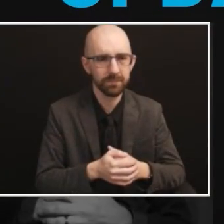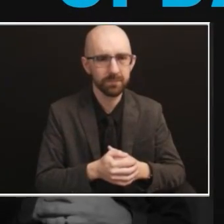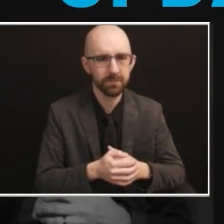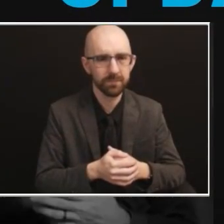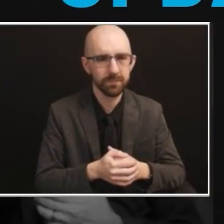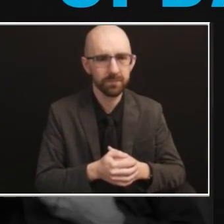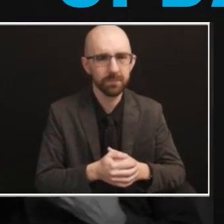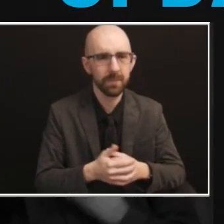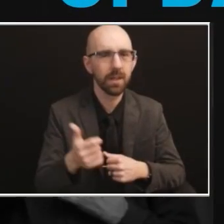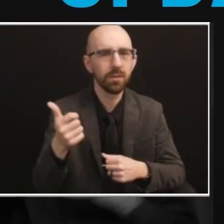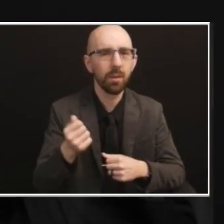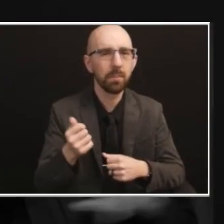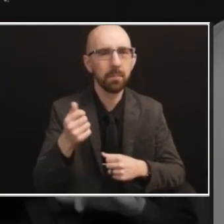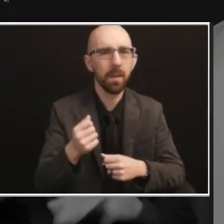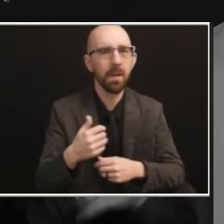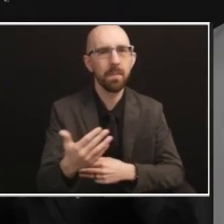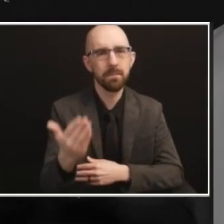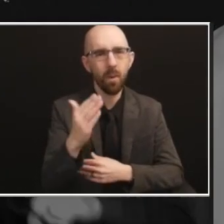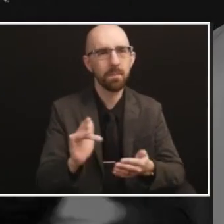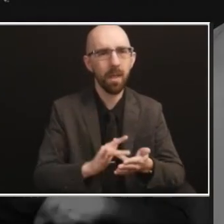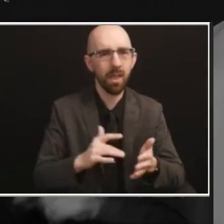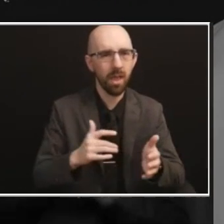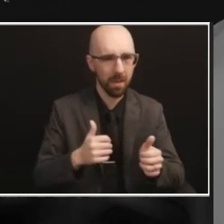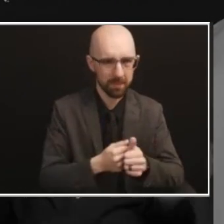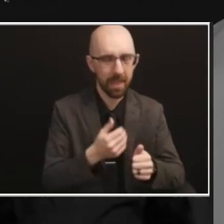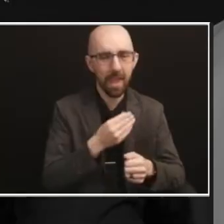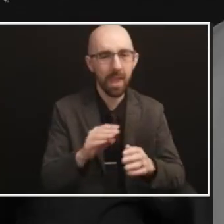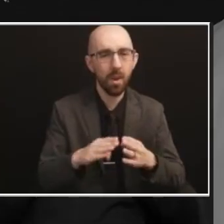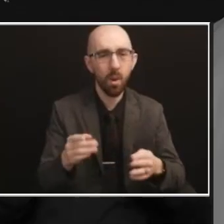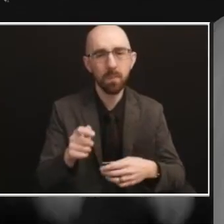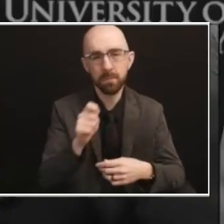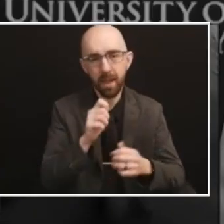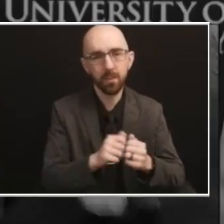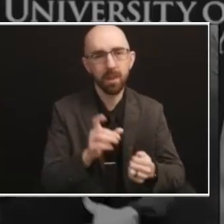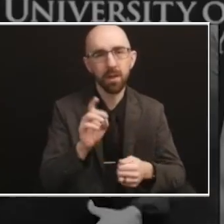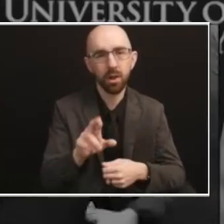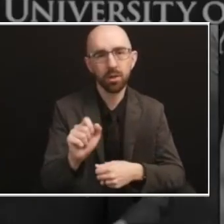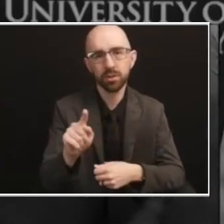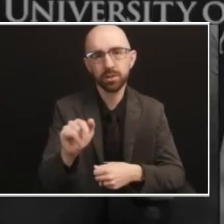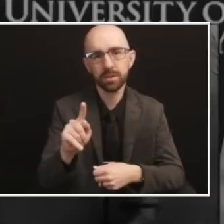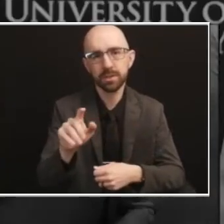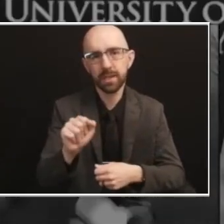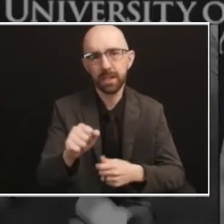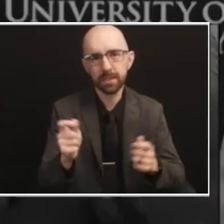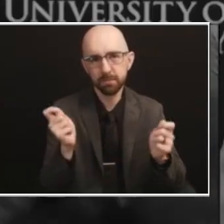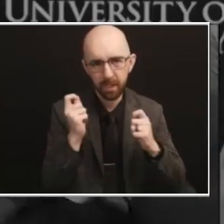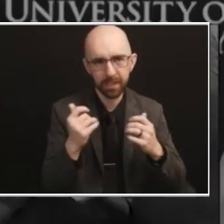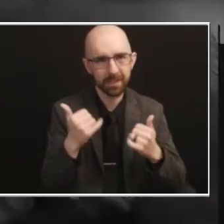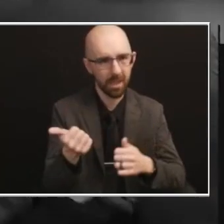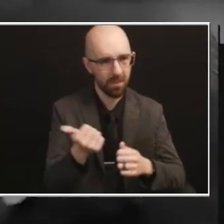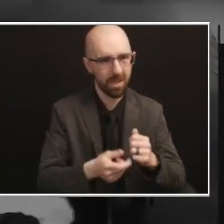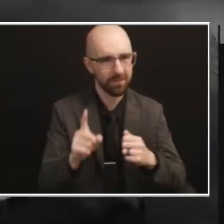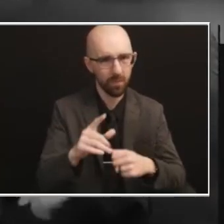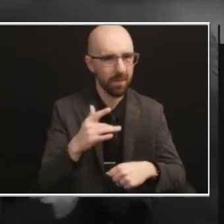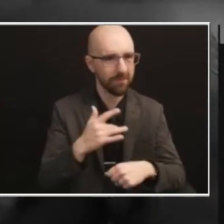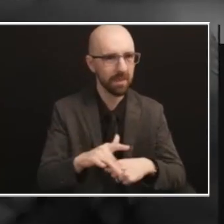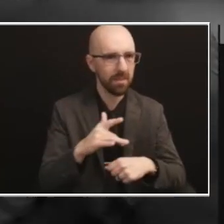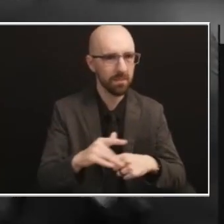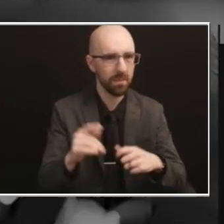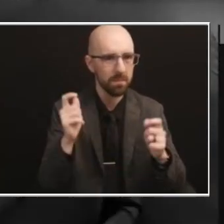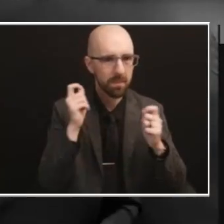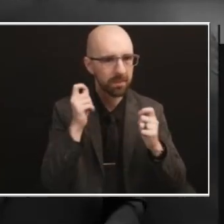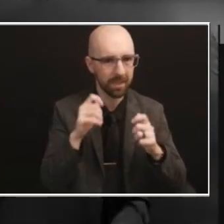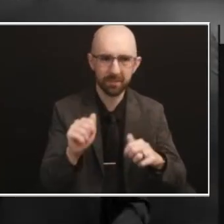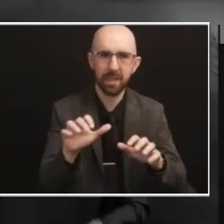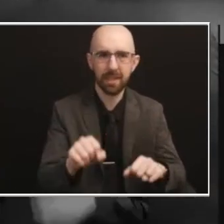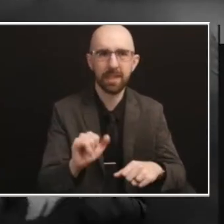Subscribe to our morning medical update and Open Mics with Dr. Stites podcasts. Now, everywhere podcasts are available.